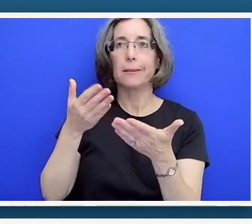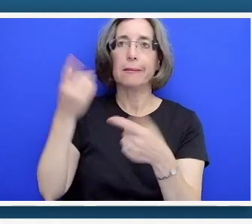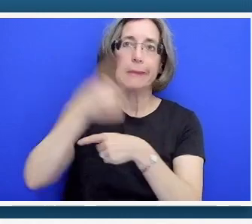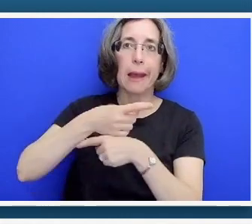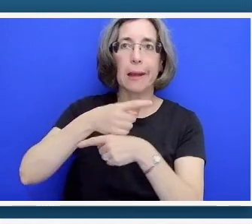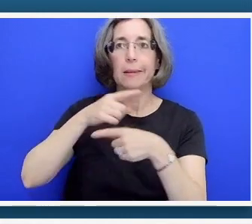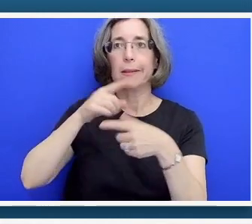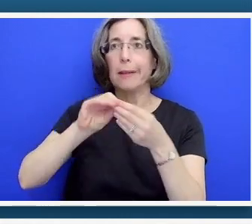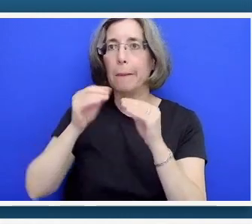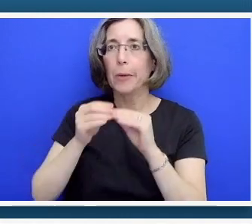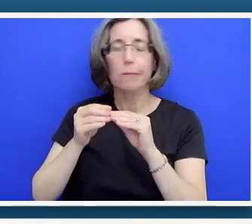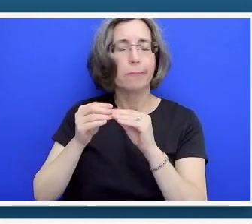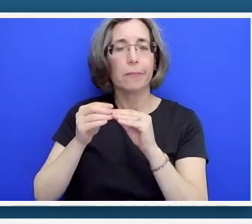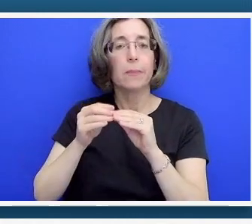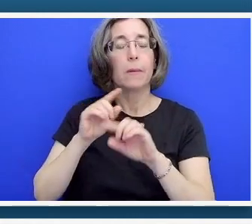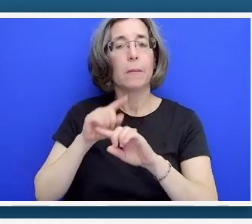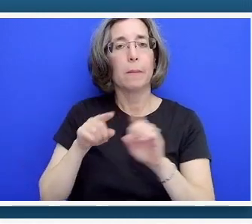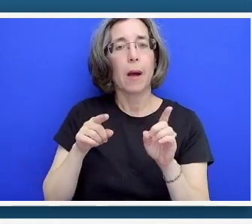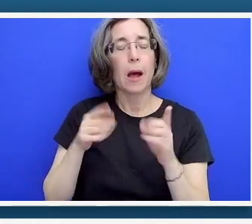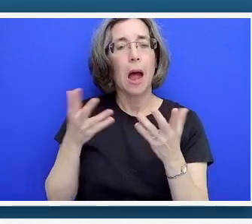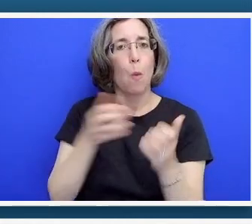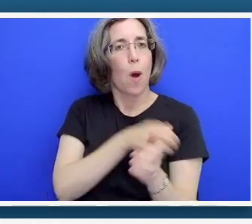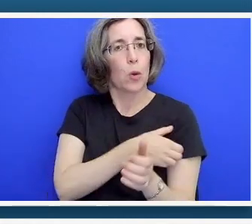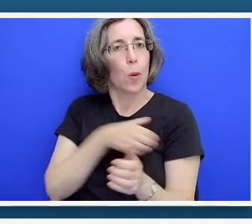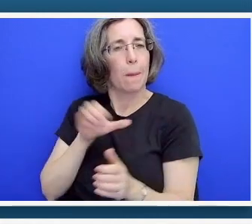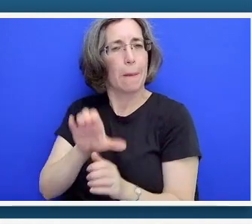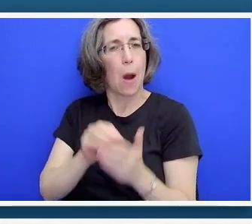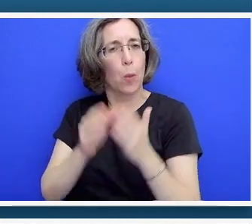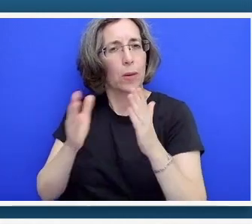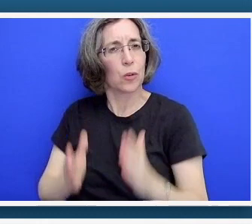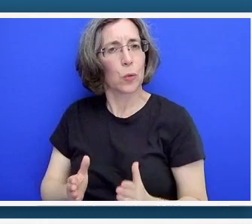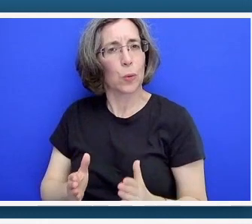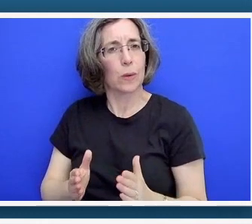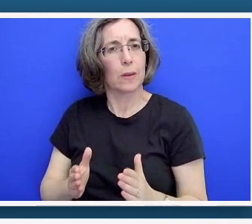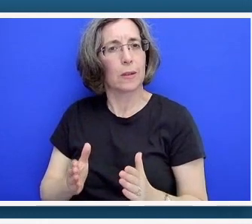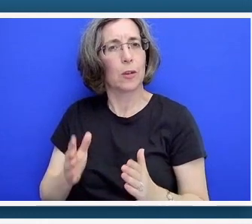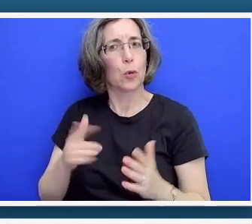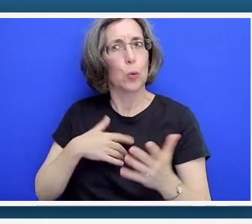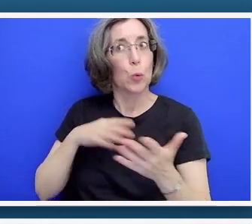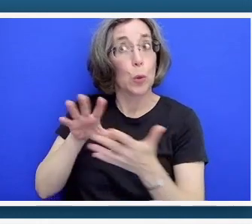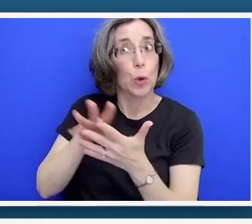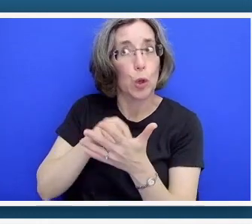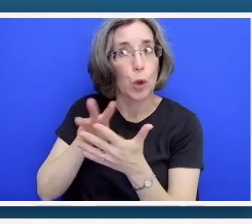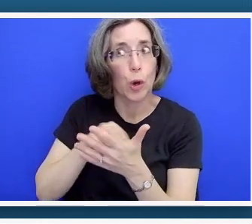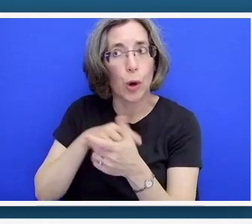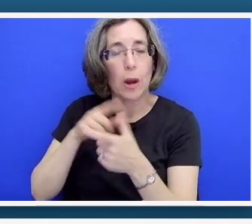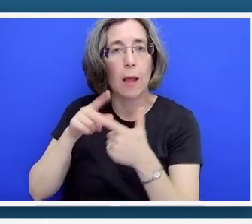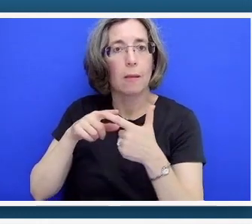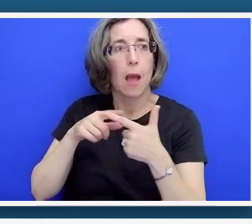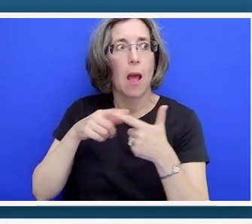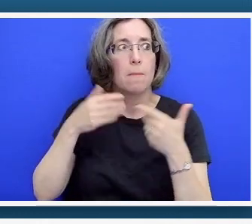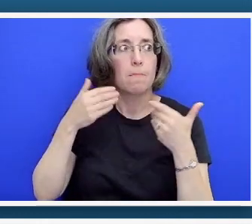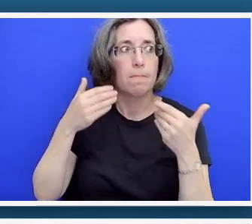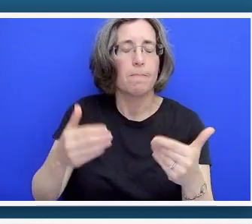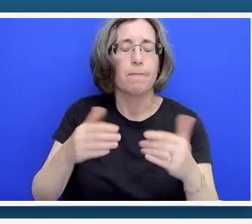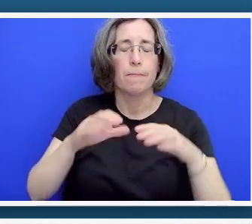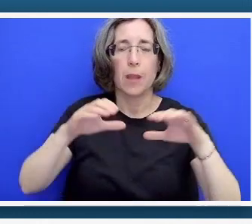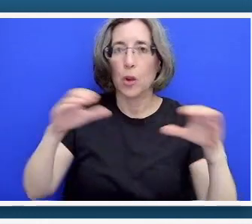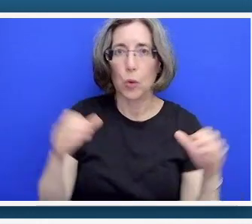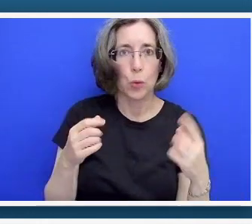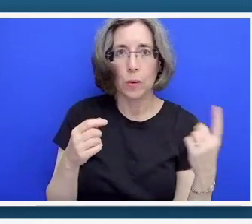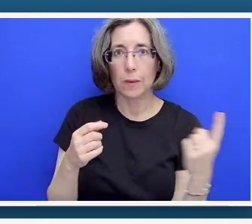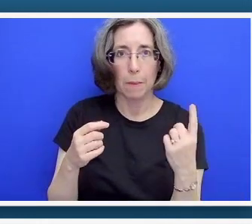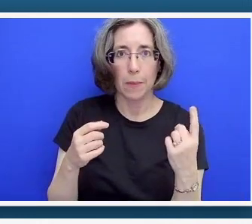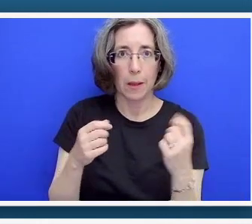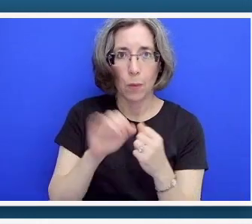with some sort of argument, and then go out and do something about it. And when I talk about students having